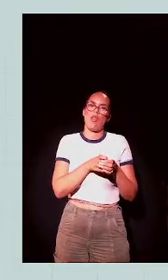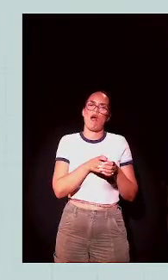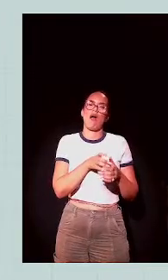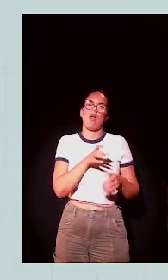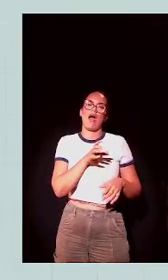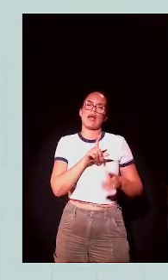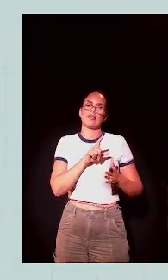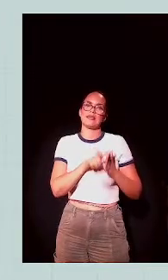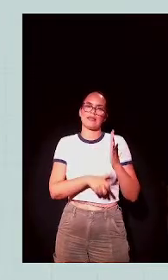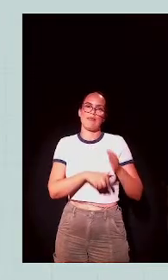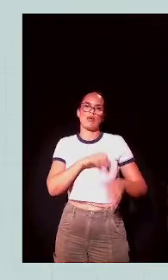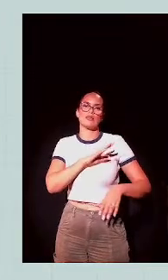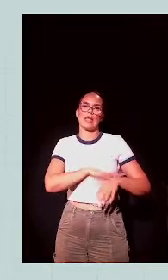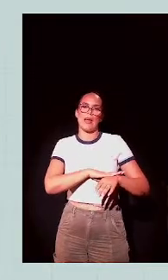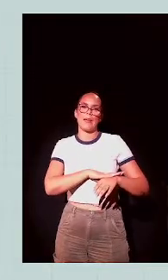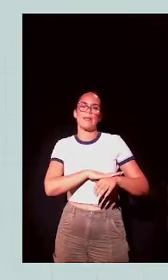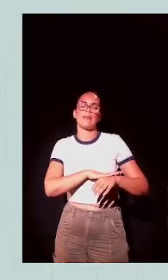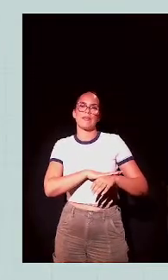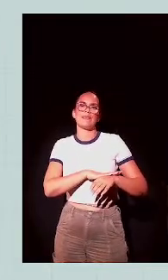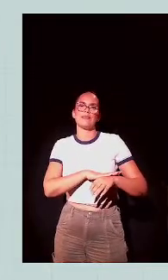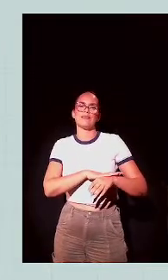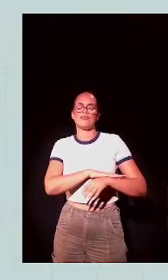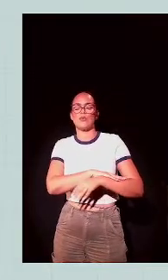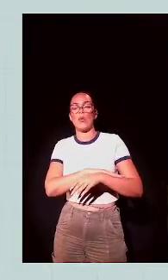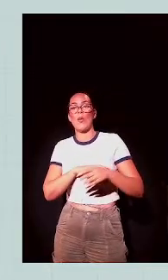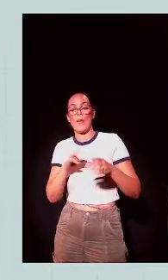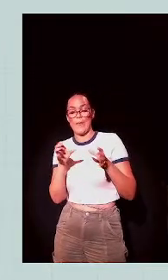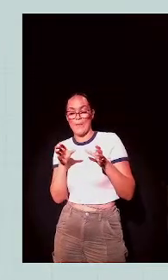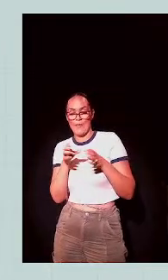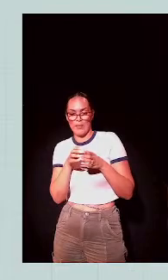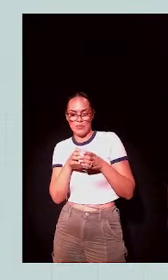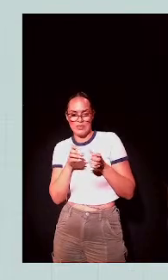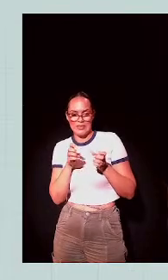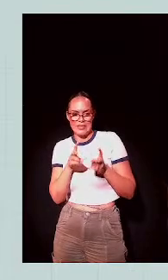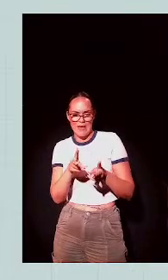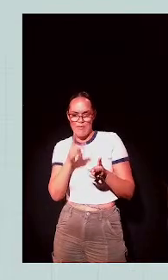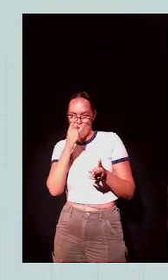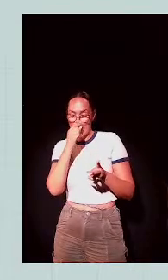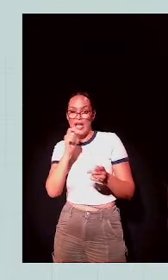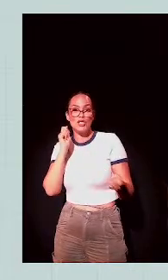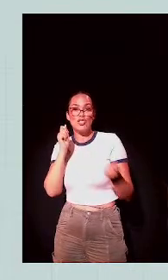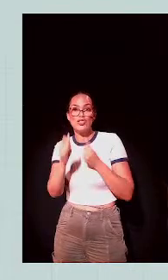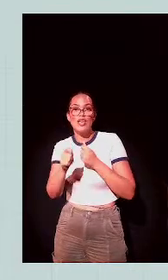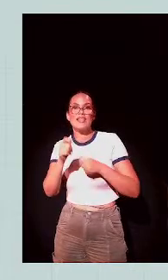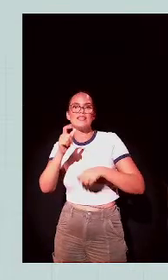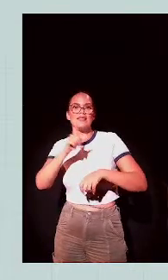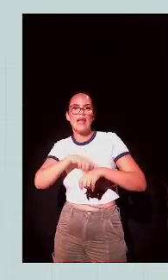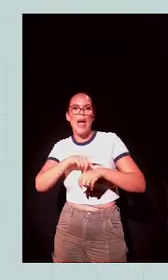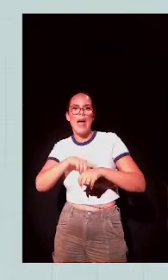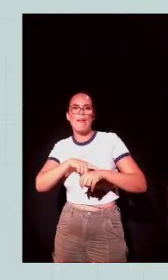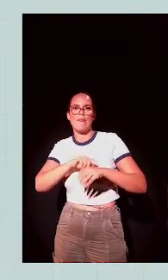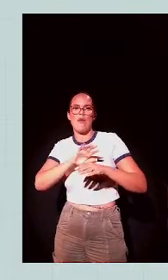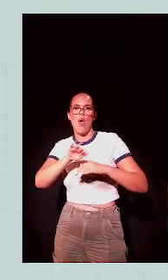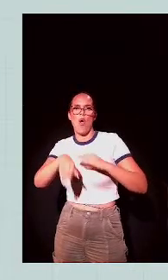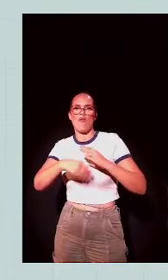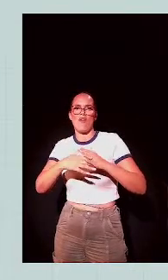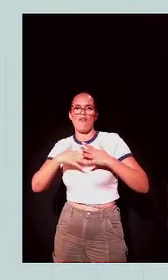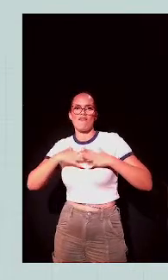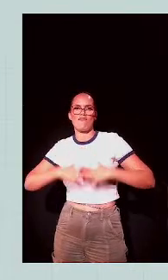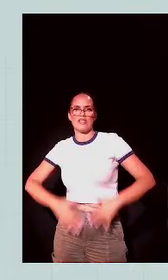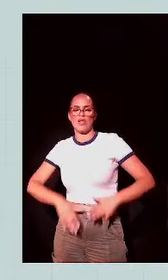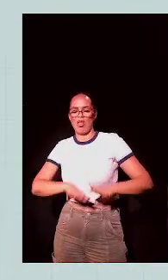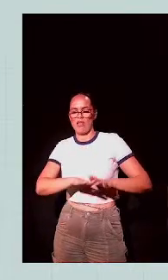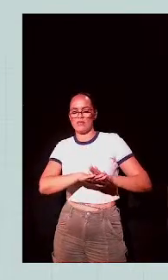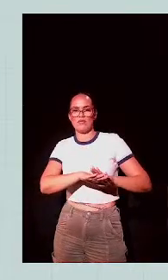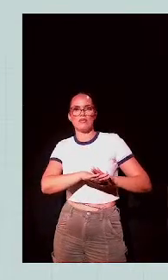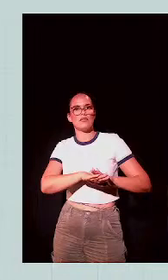in which modular systems allow time to be reconfigured across that physical surface. And for me, that's